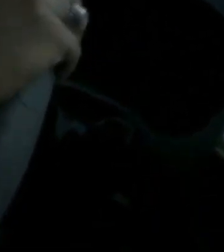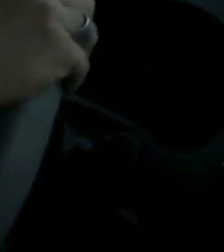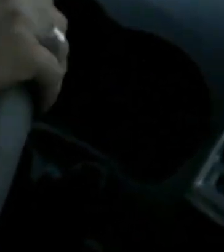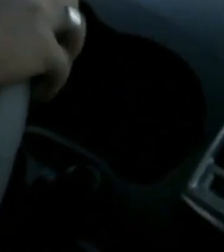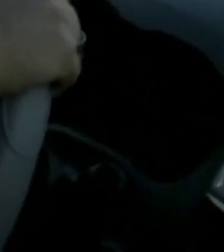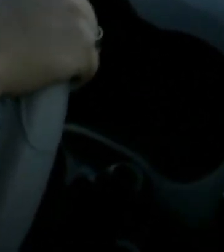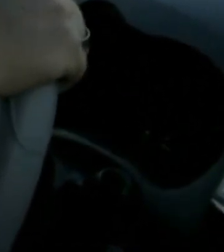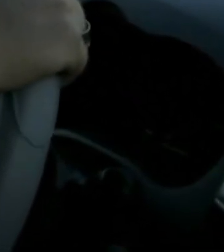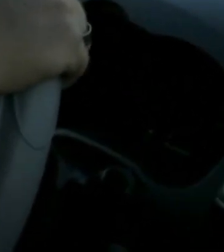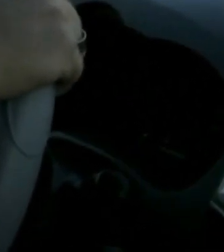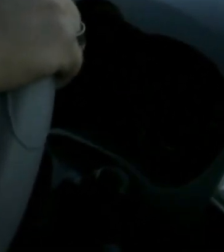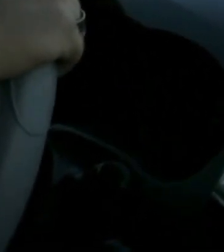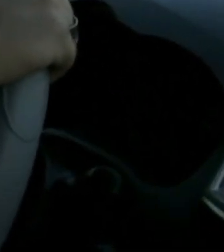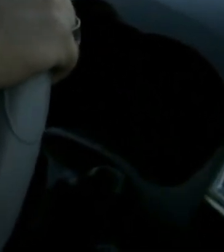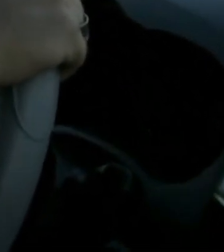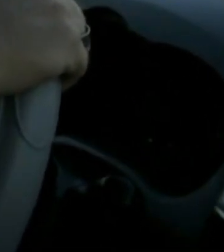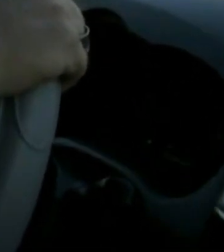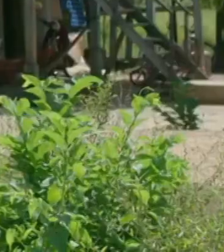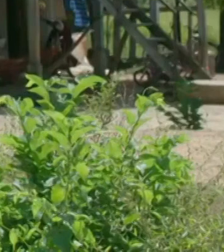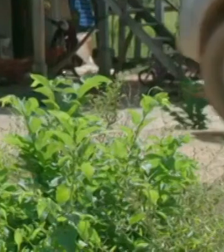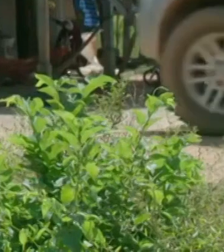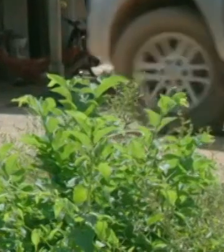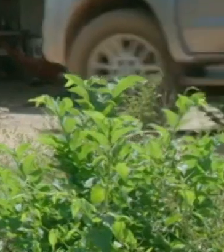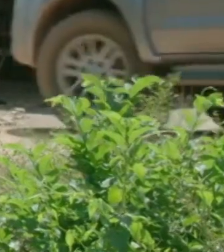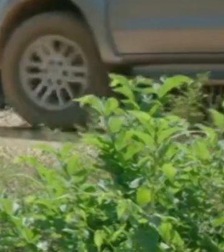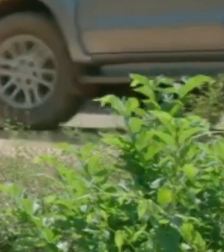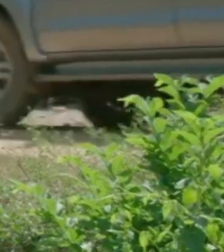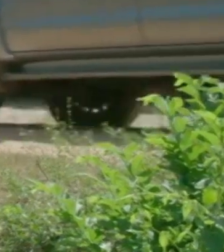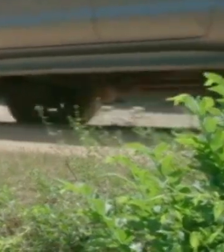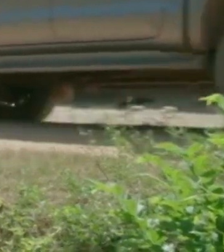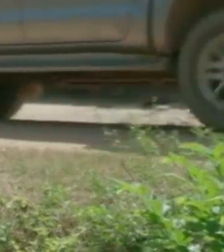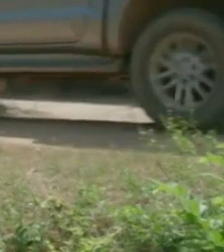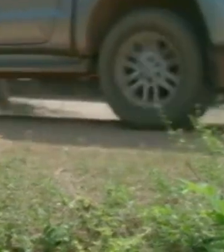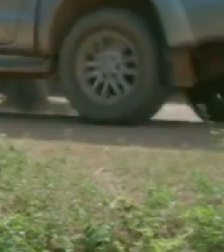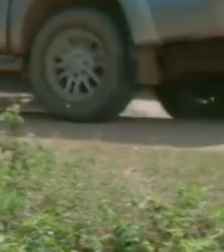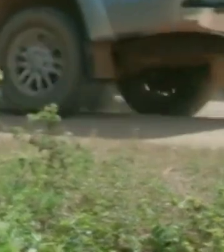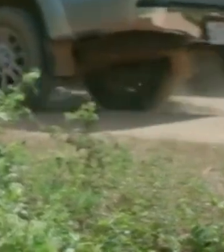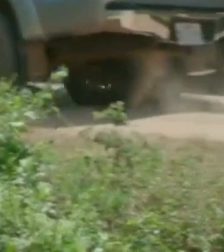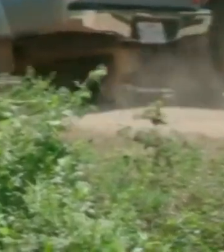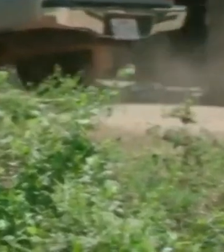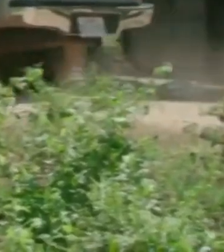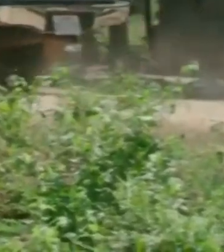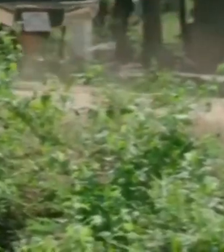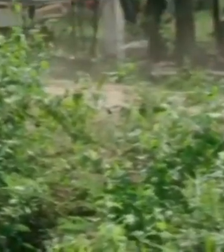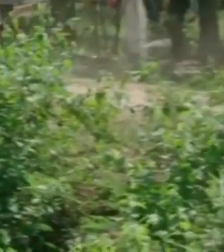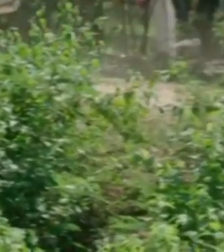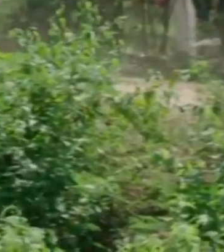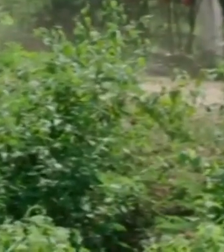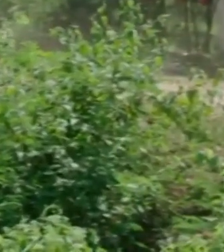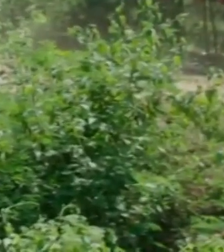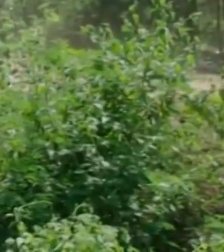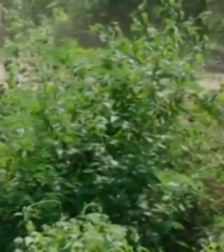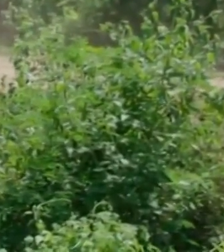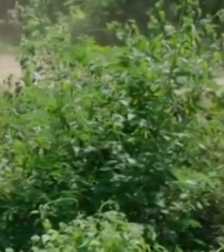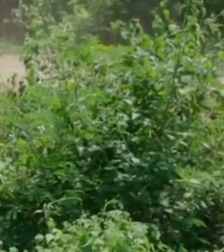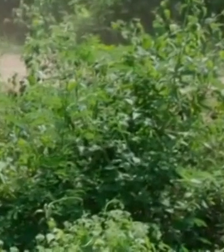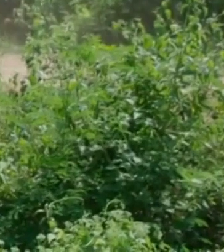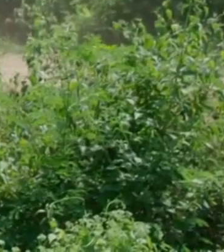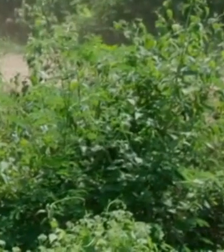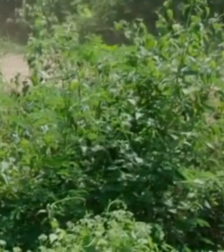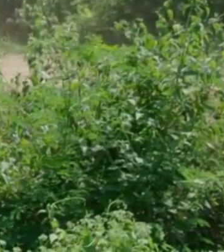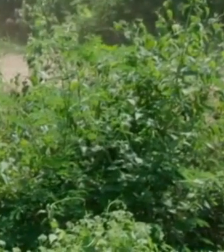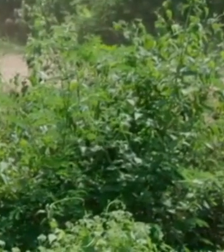the time of the war and after the war. All this area was really full of landmines. It was land of no one.